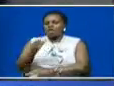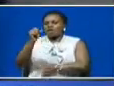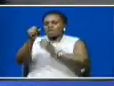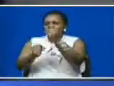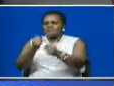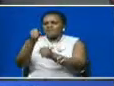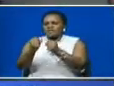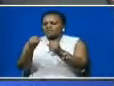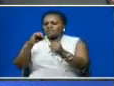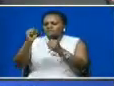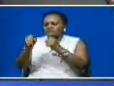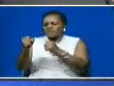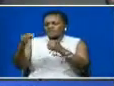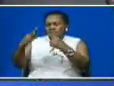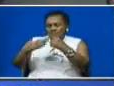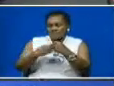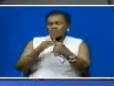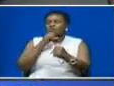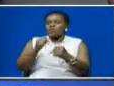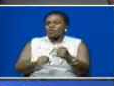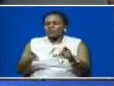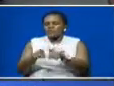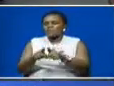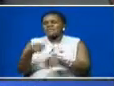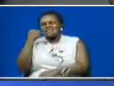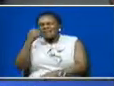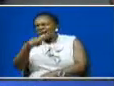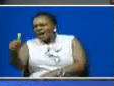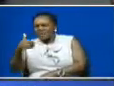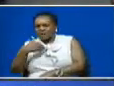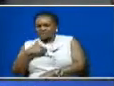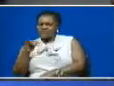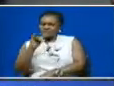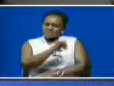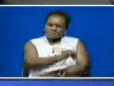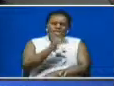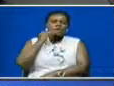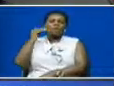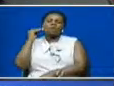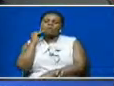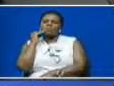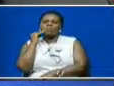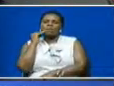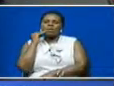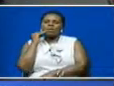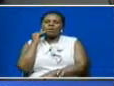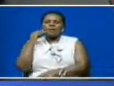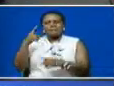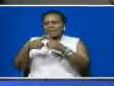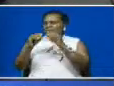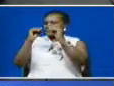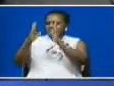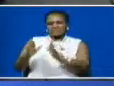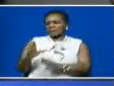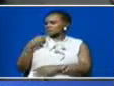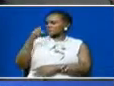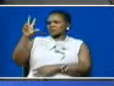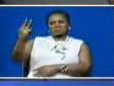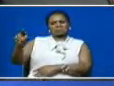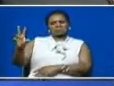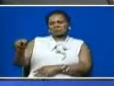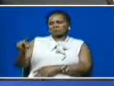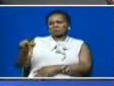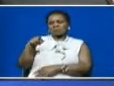above and those who have pre-existing conditions to remain at home. But our teachers said then that